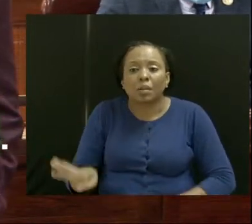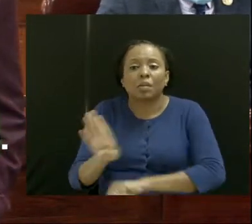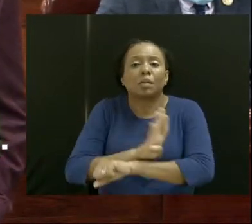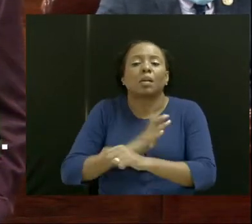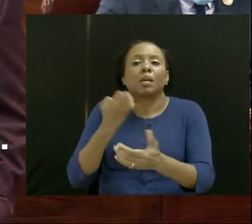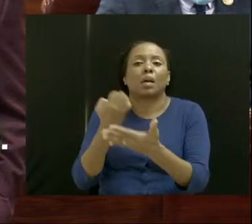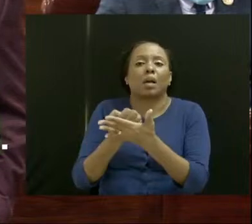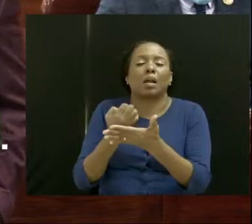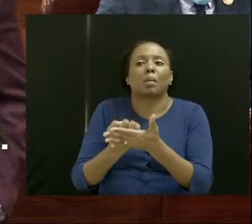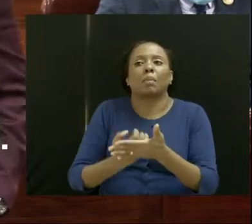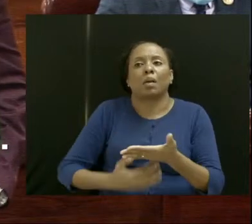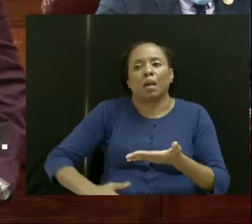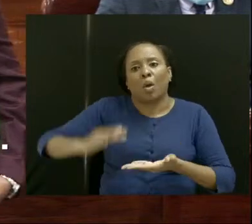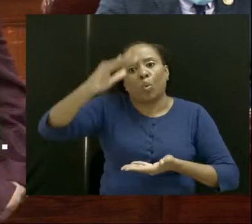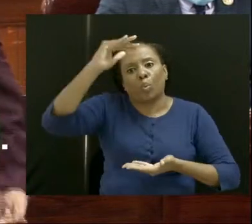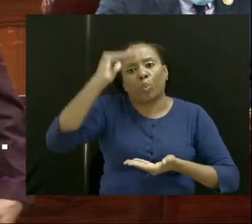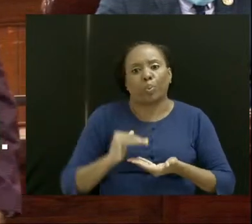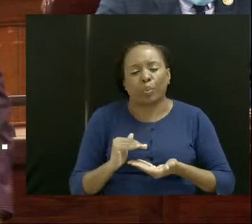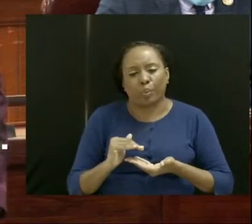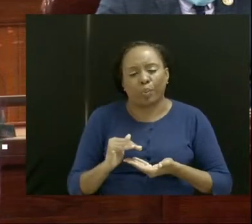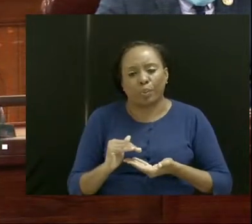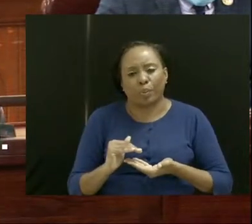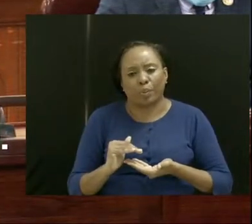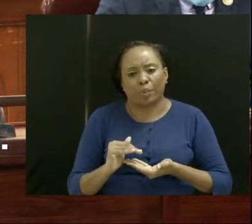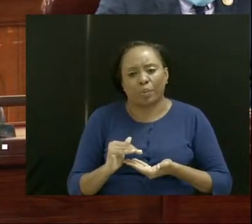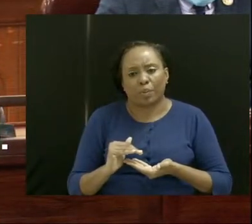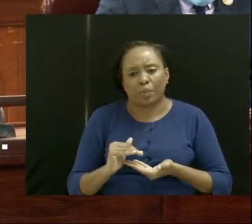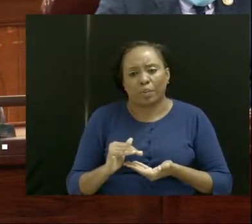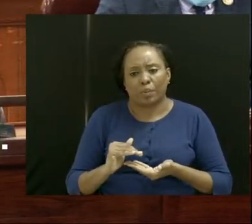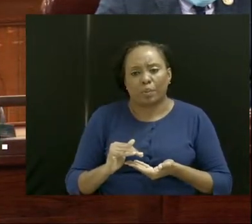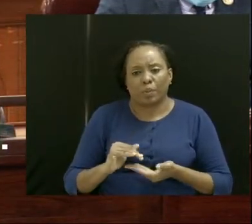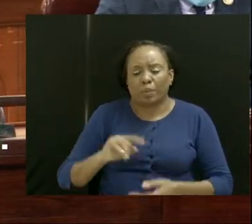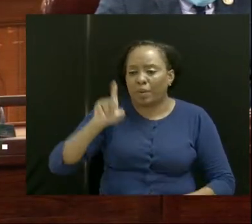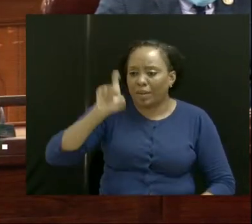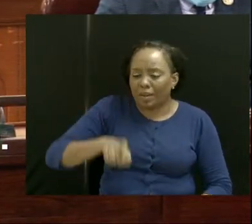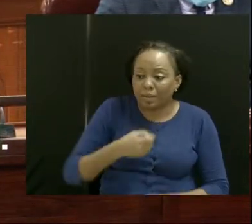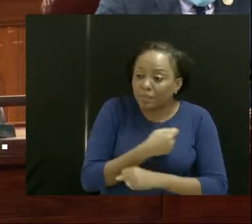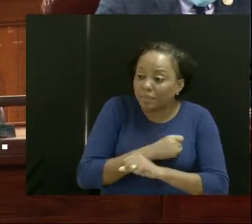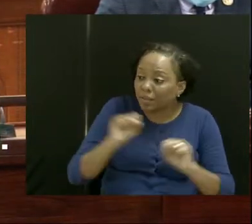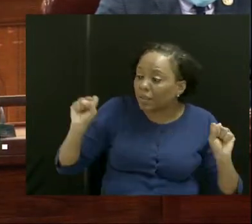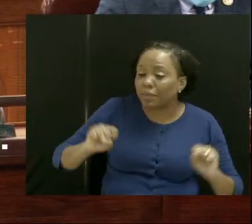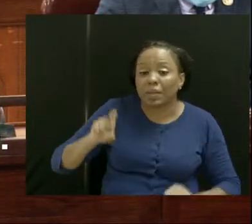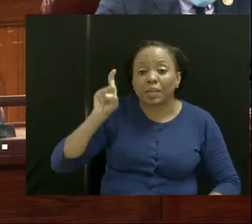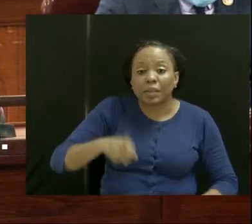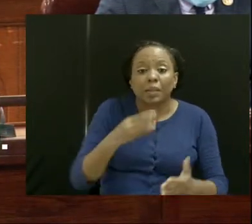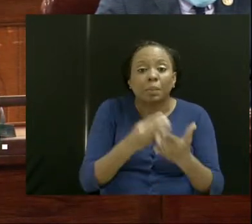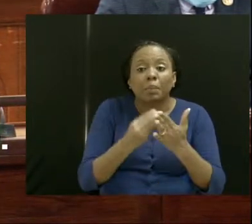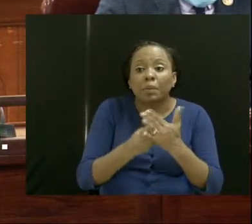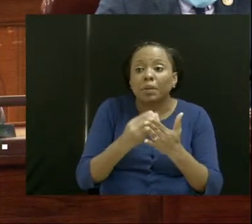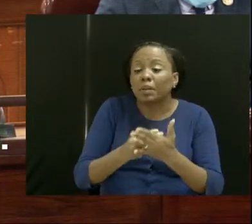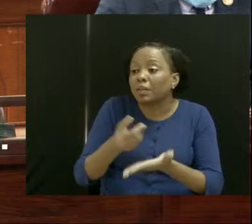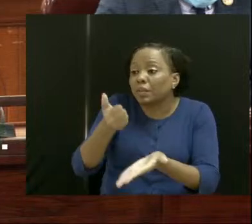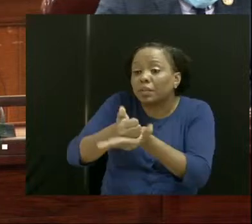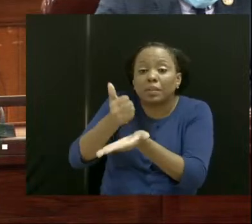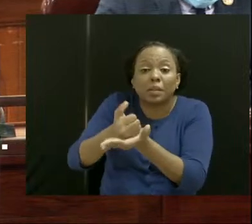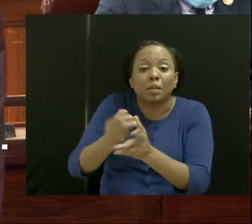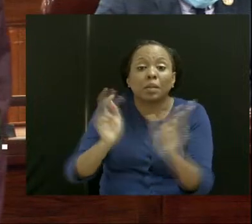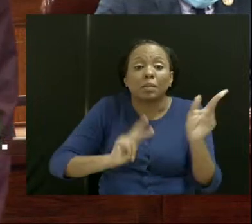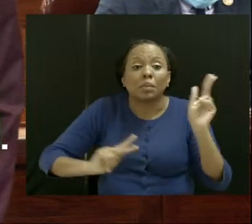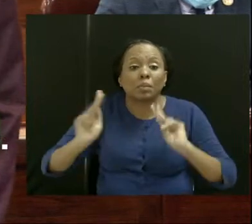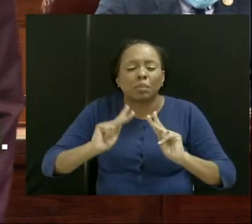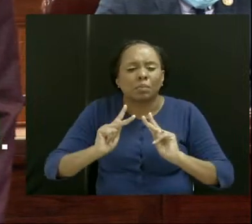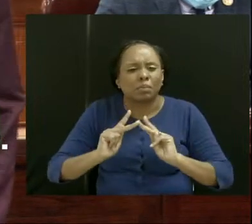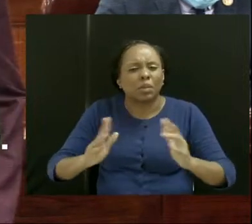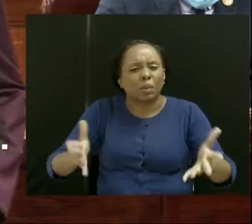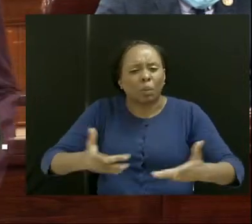such that we are in a position to provide a safety net for folks and at least sustain